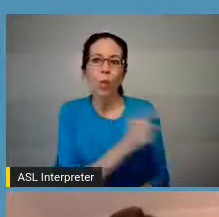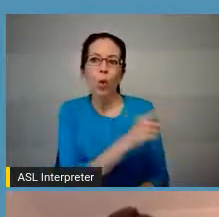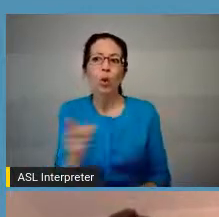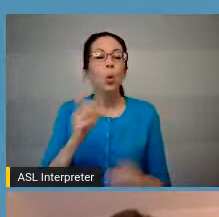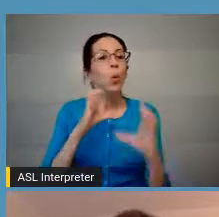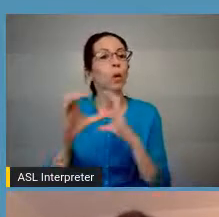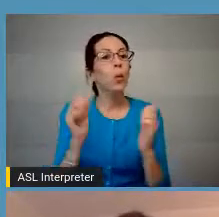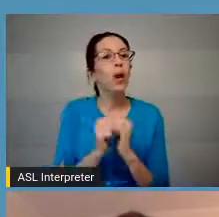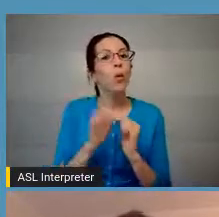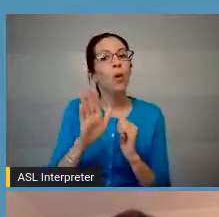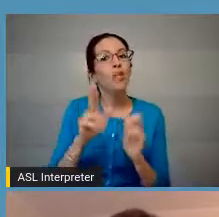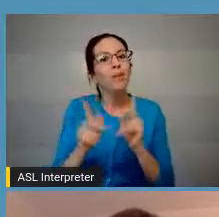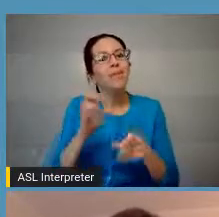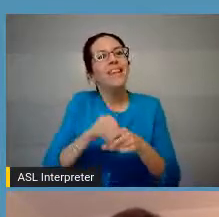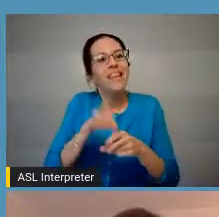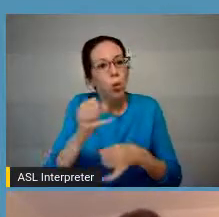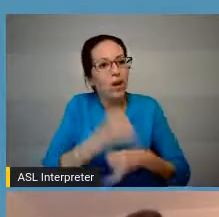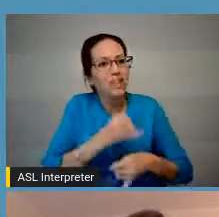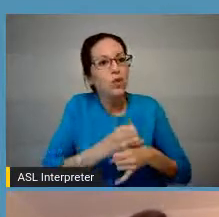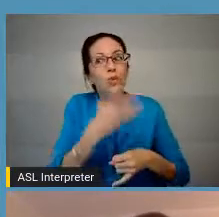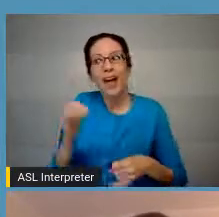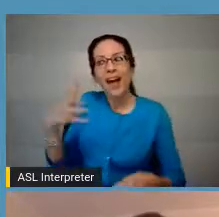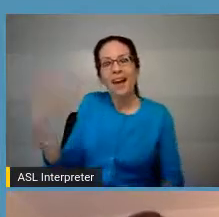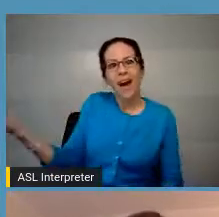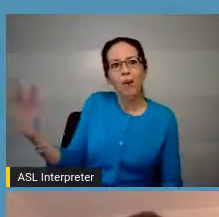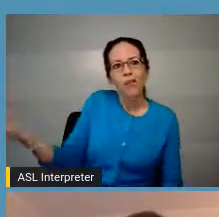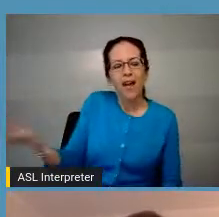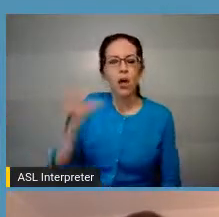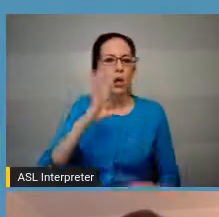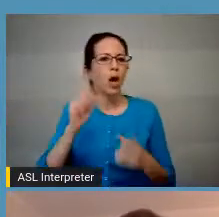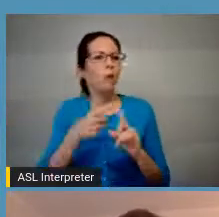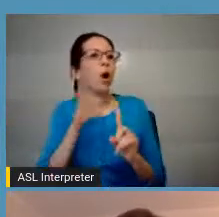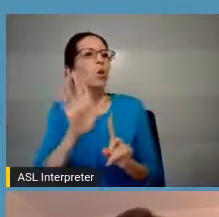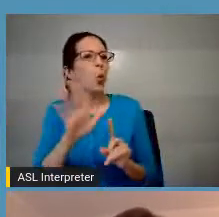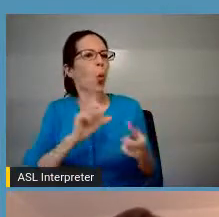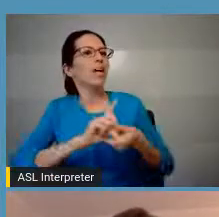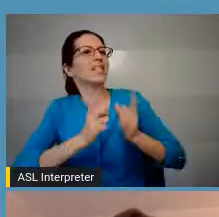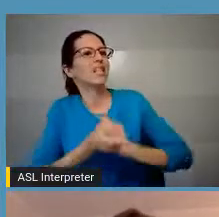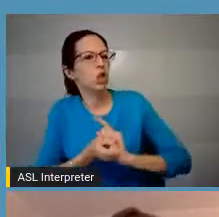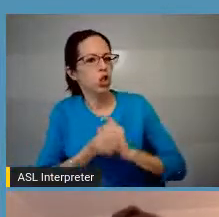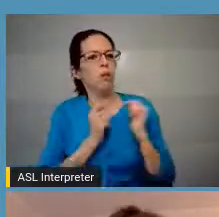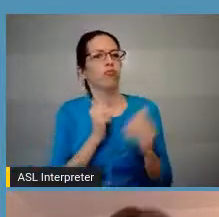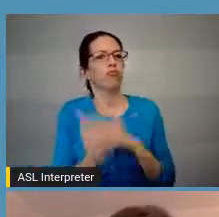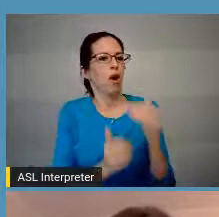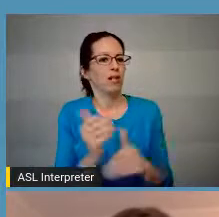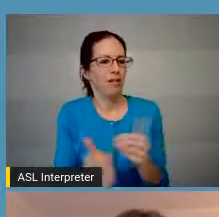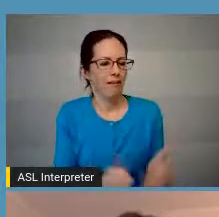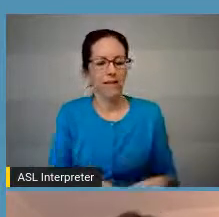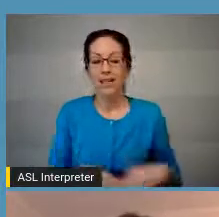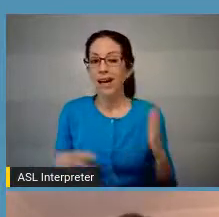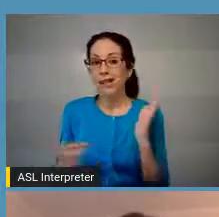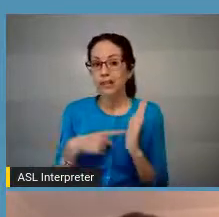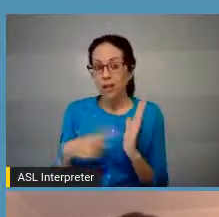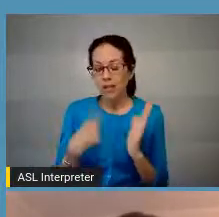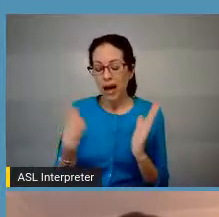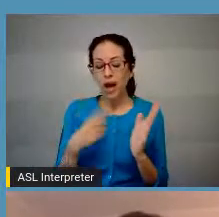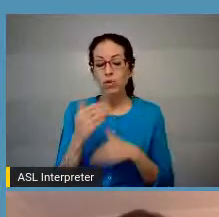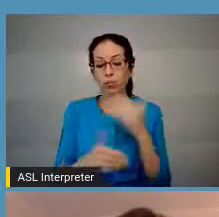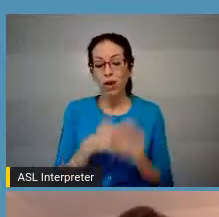beyond about the process of digitization. Sometimes digitization projects include a bit of